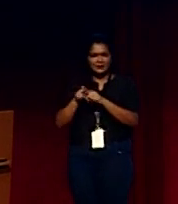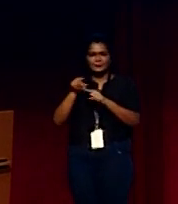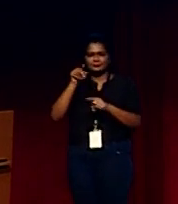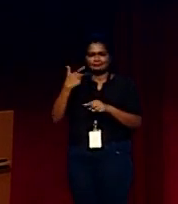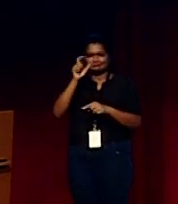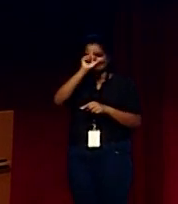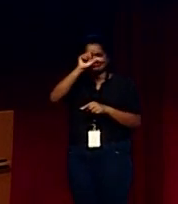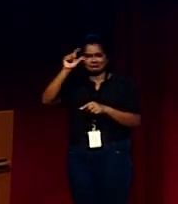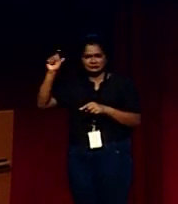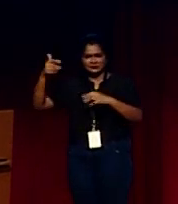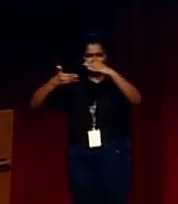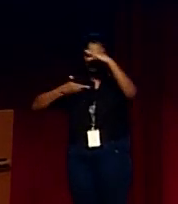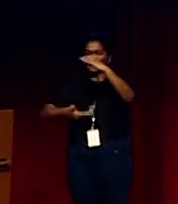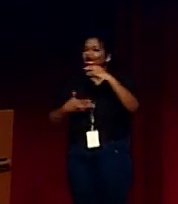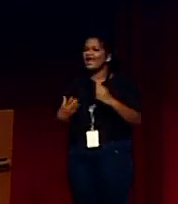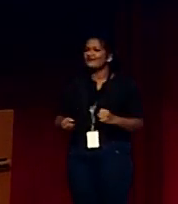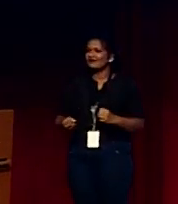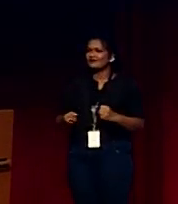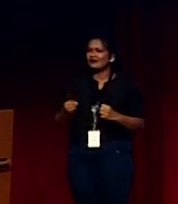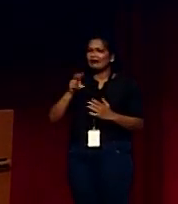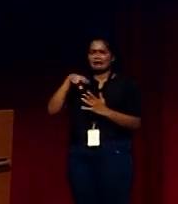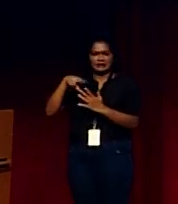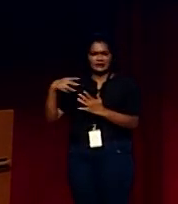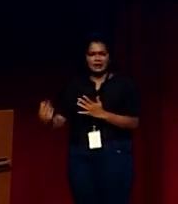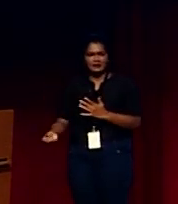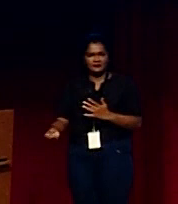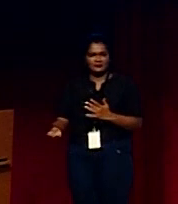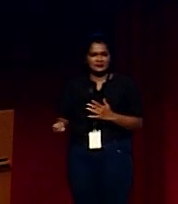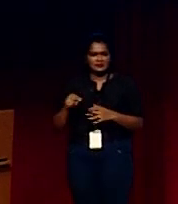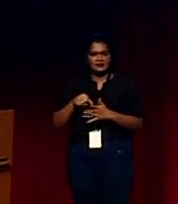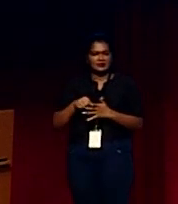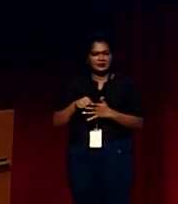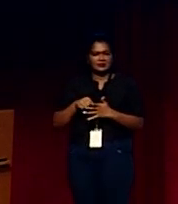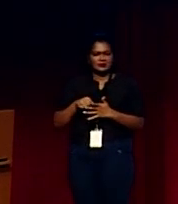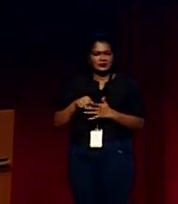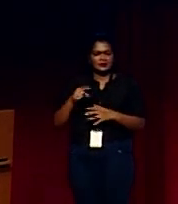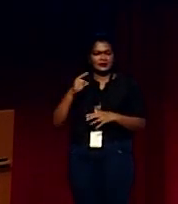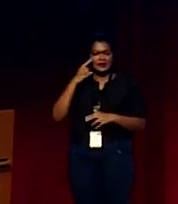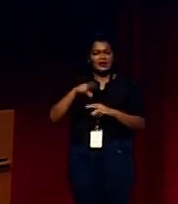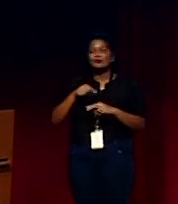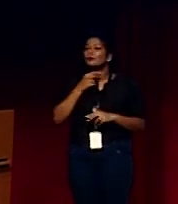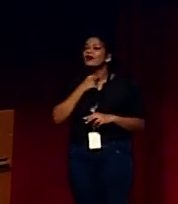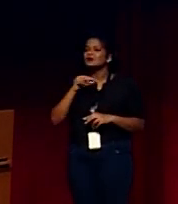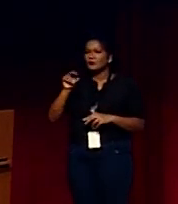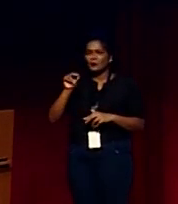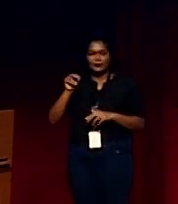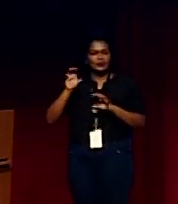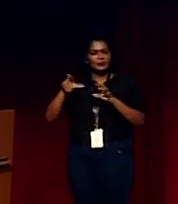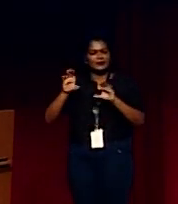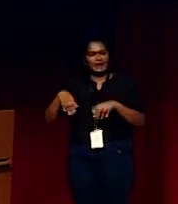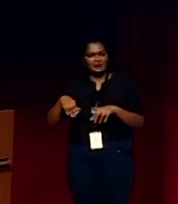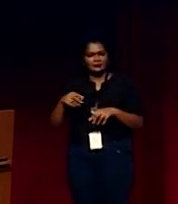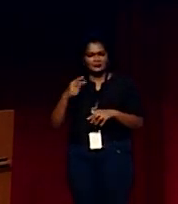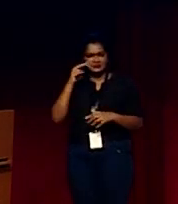There's ARIA labels in the background with a screen reader. That's not auto-voiced, but you can dive into these elements and you can walk